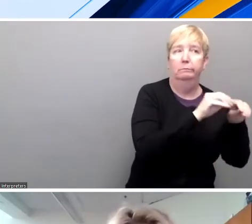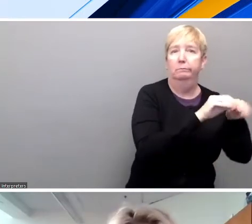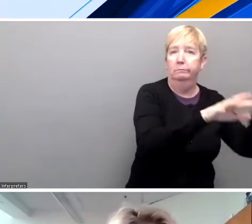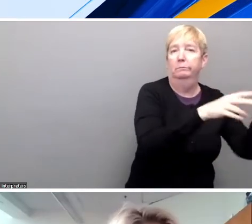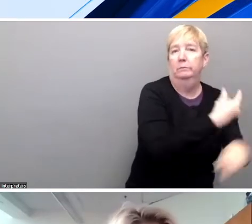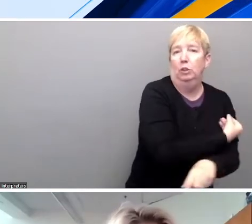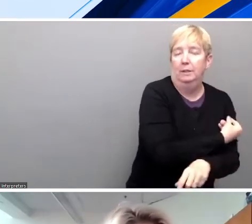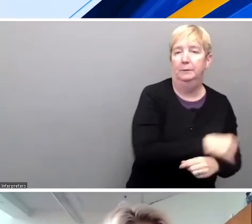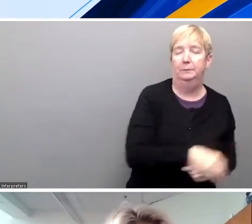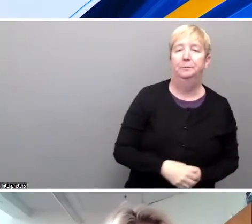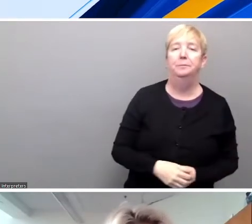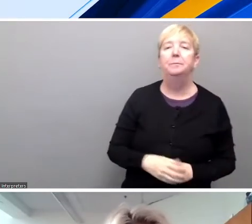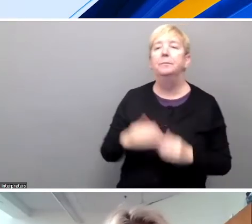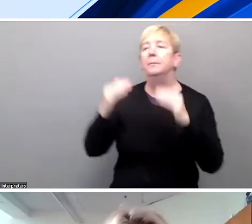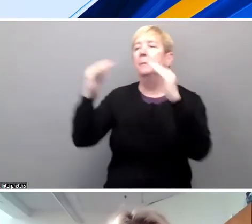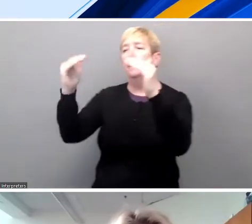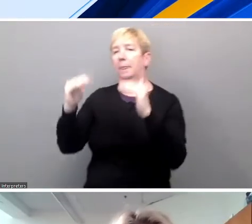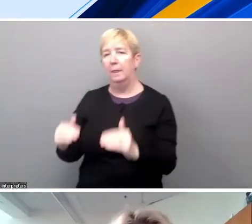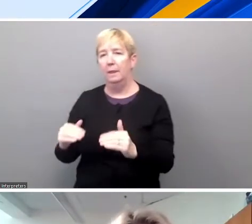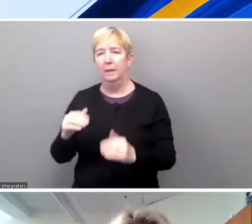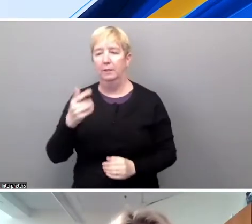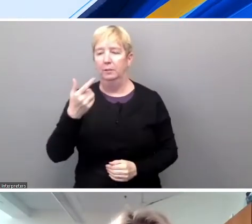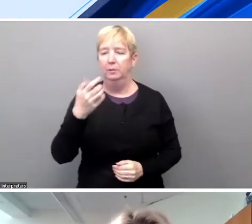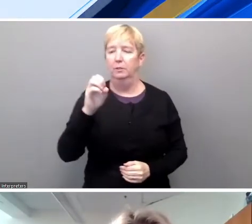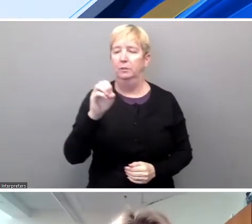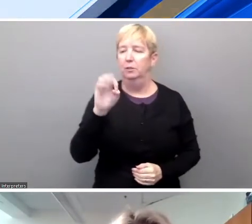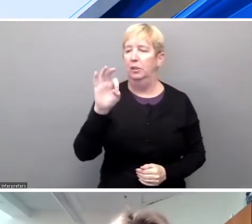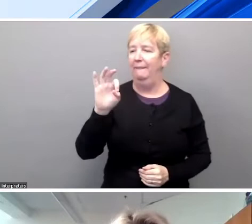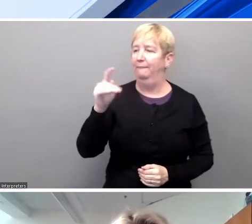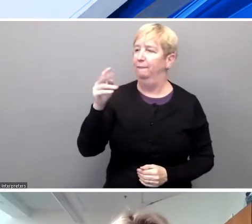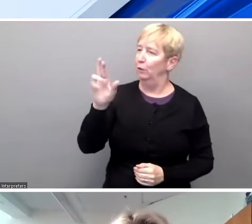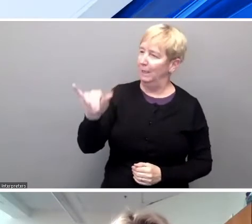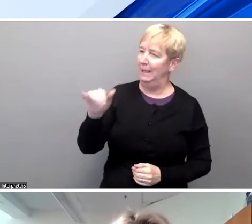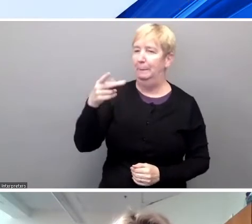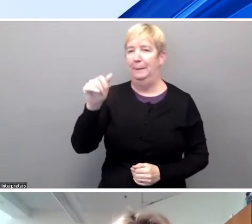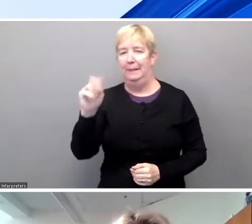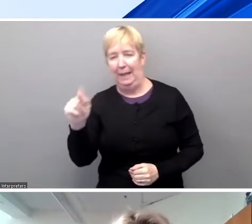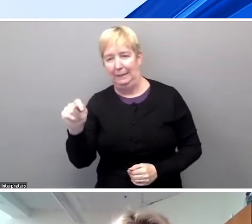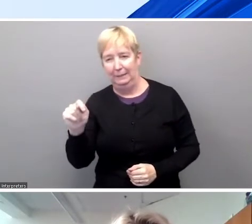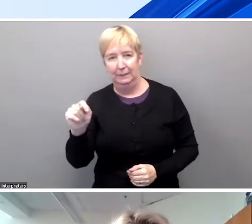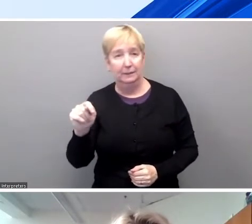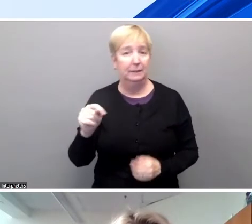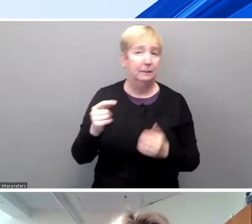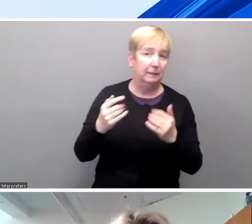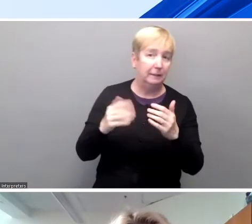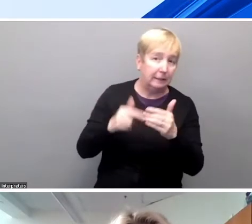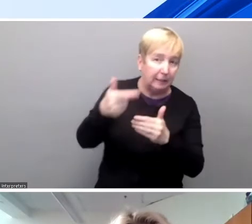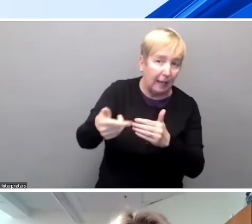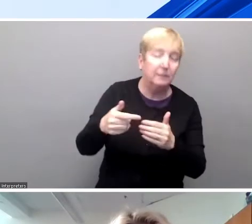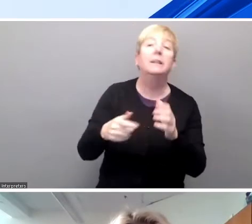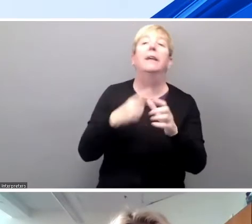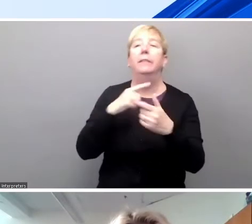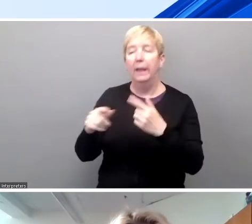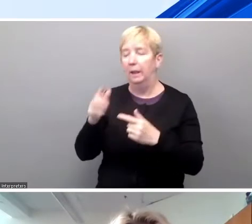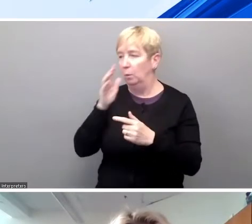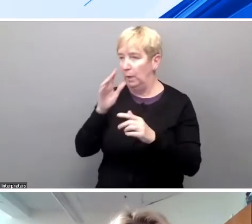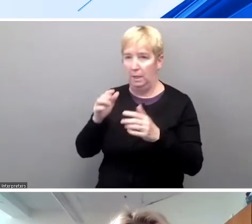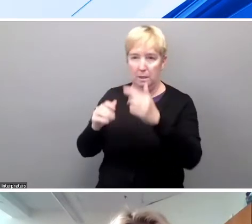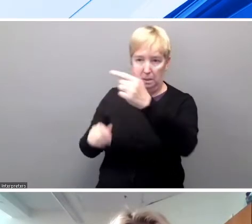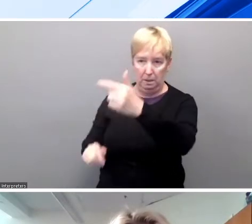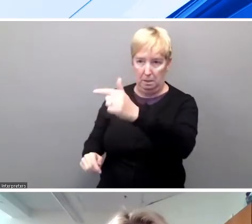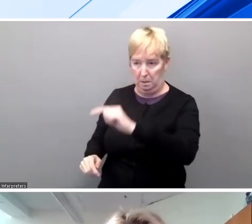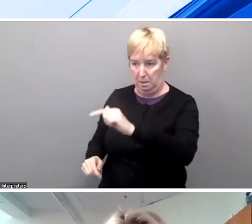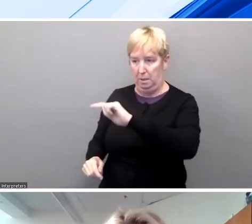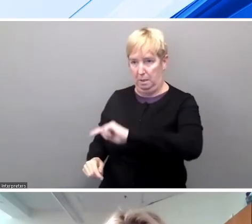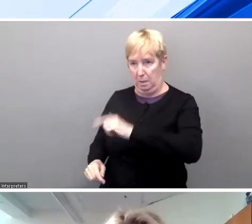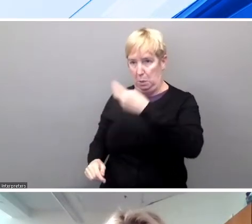Thanks very much. Next, we'll turn to Jeffrey Plant, followed by Kate Beery, and then that'll round out round one of questions. And at that point, I'll ask folks